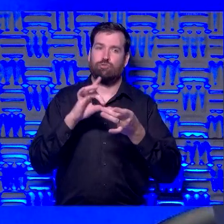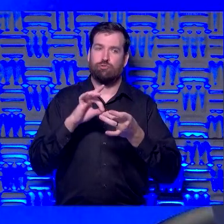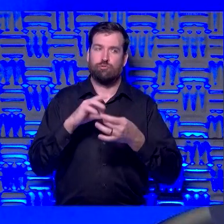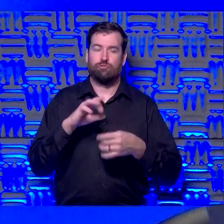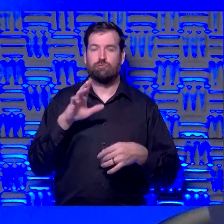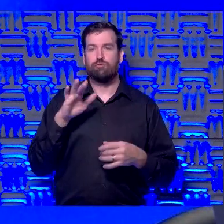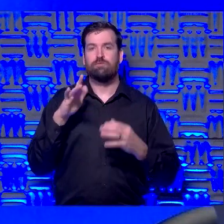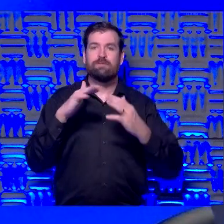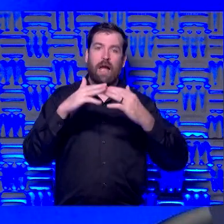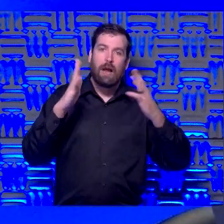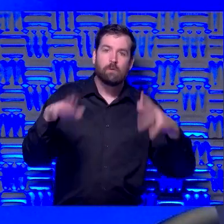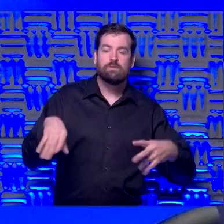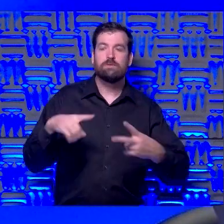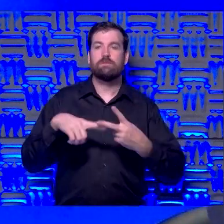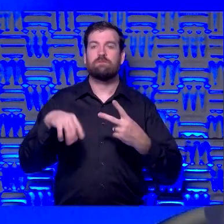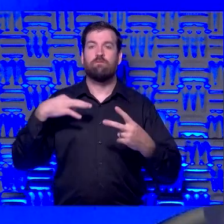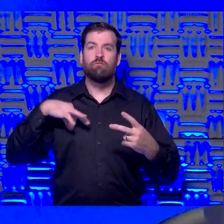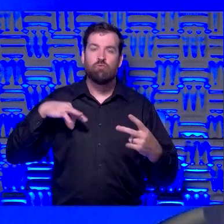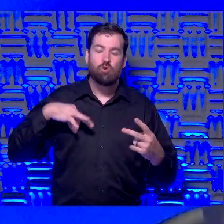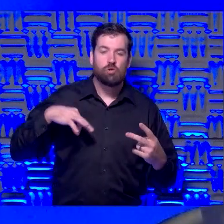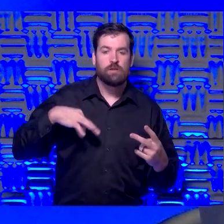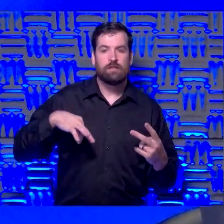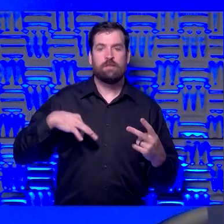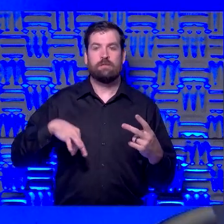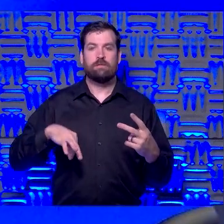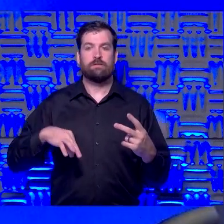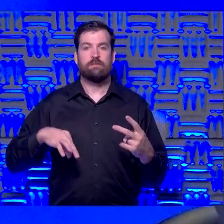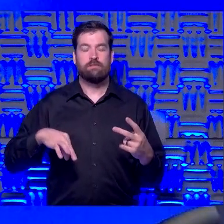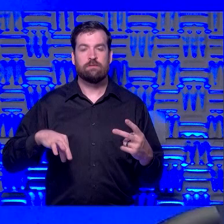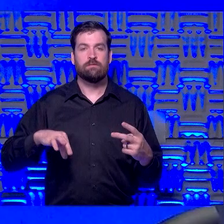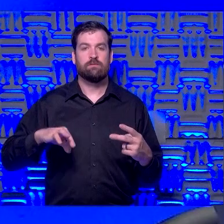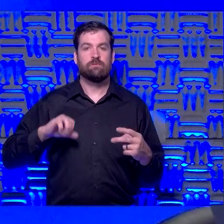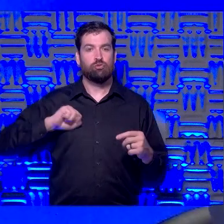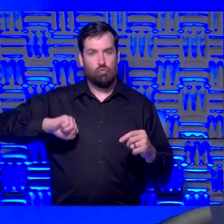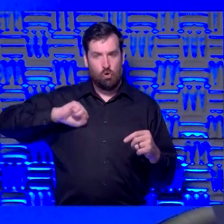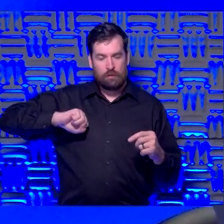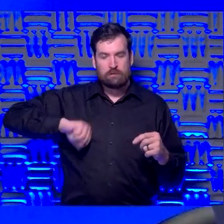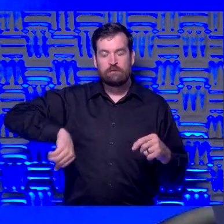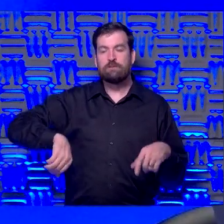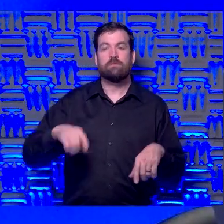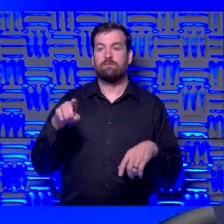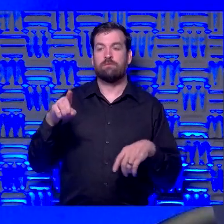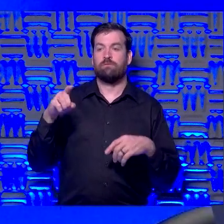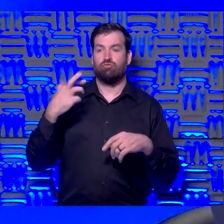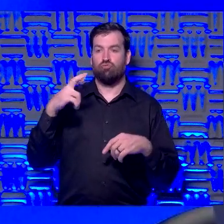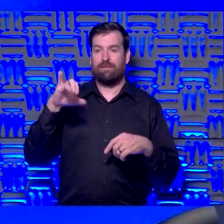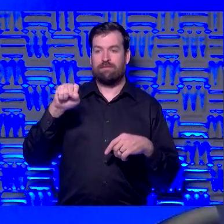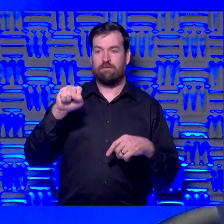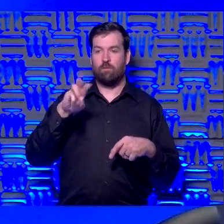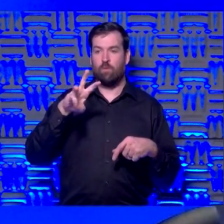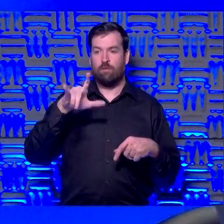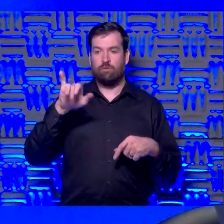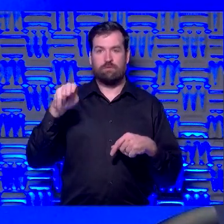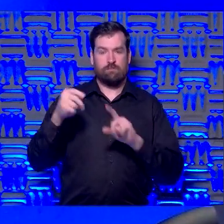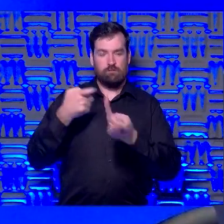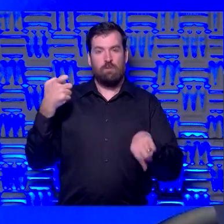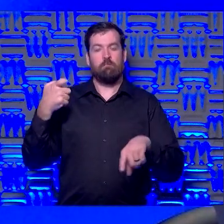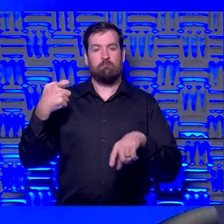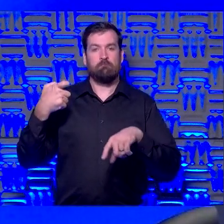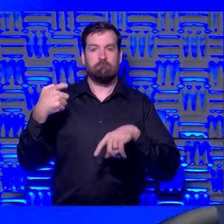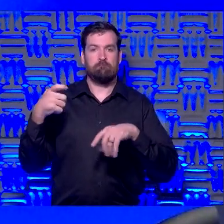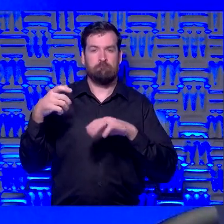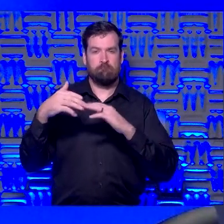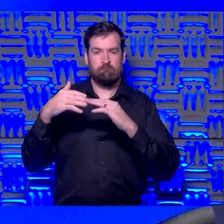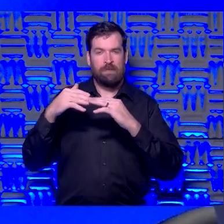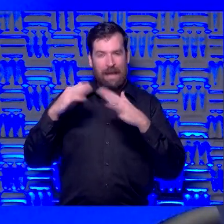the housing and the fraternities and sororities, we have Chris Wilson here with the health system, who's really been heading all this stuff, who's been in constant contact with